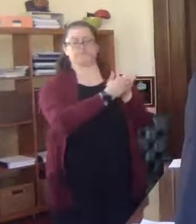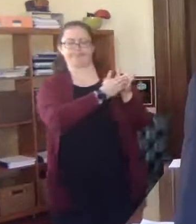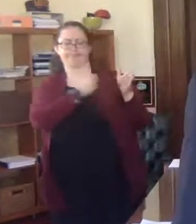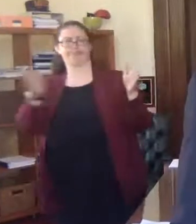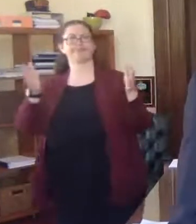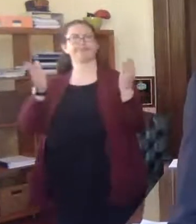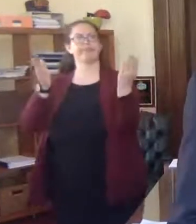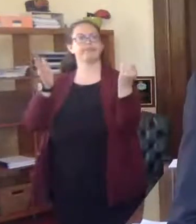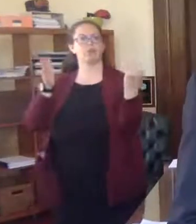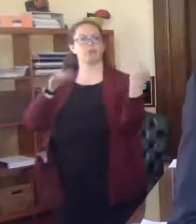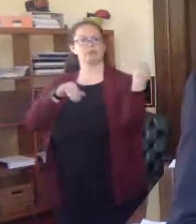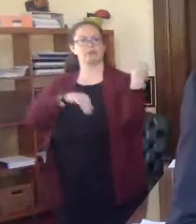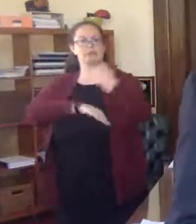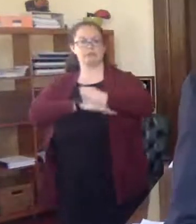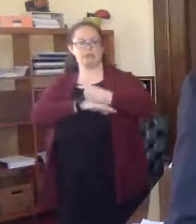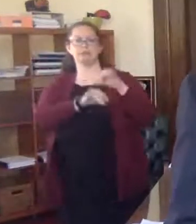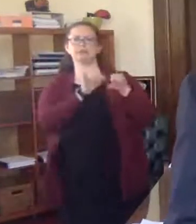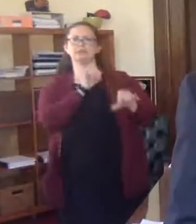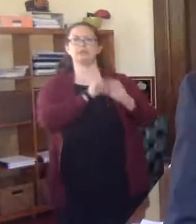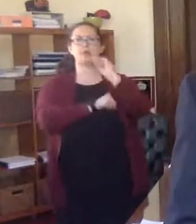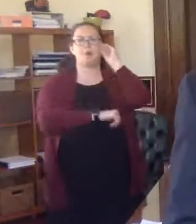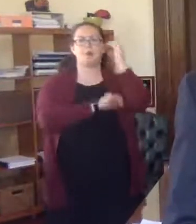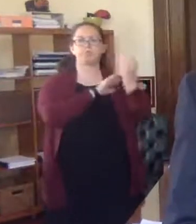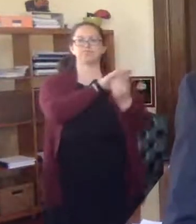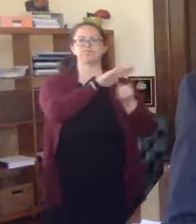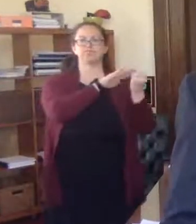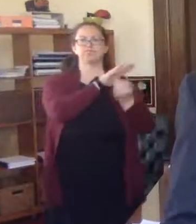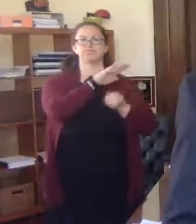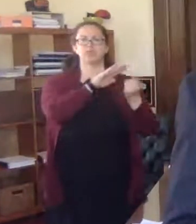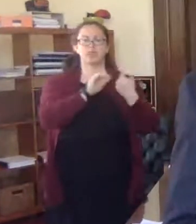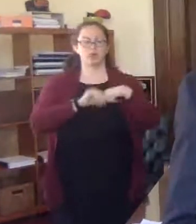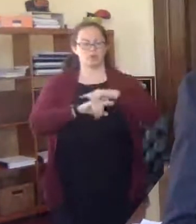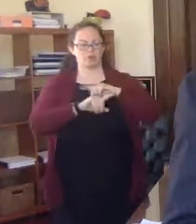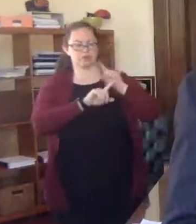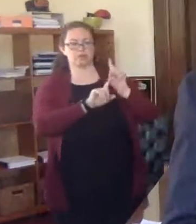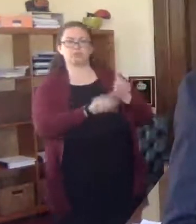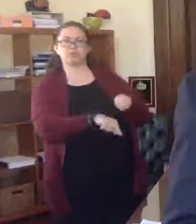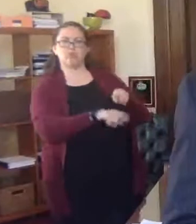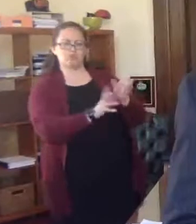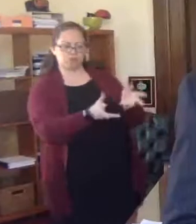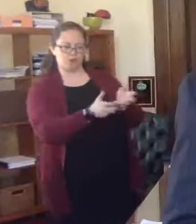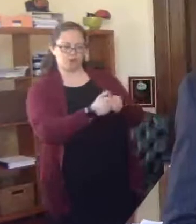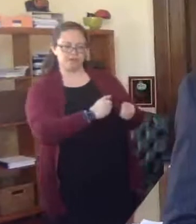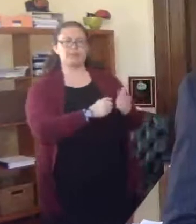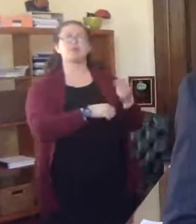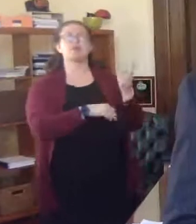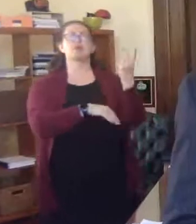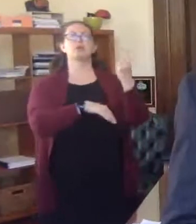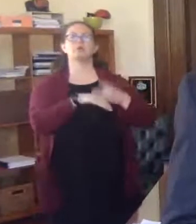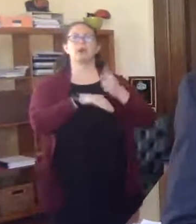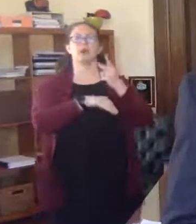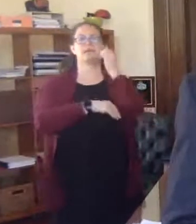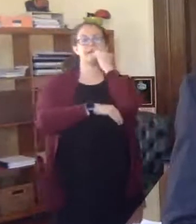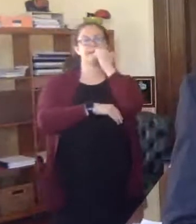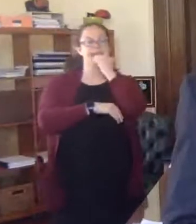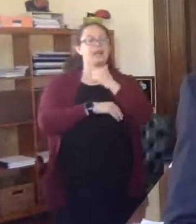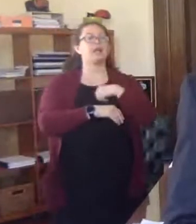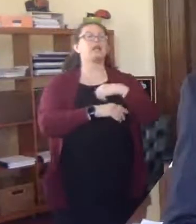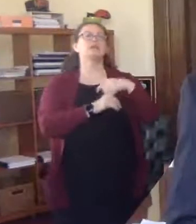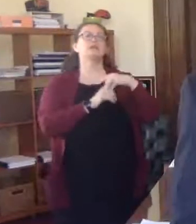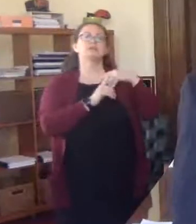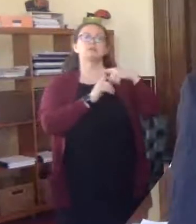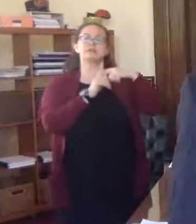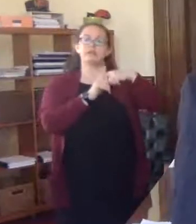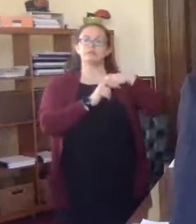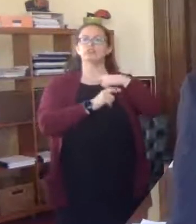that time, we collect information from them twice per day. So in the morning, we get a temperature as well as do a symptom check. We also do the same in